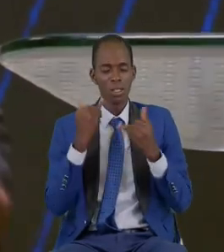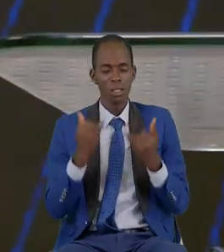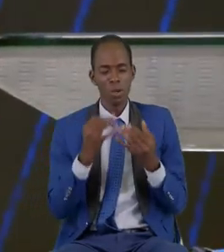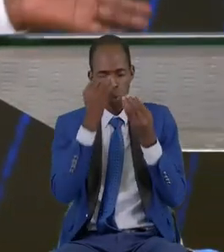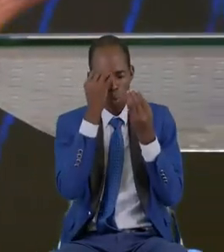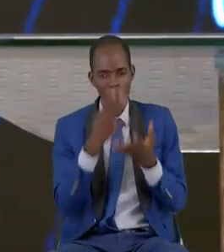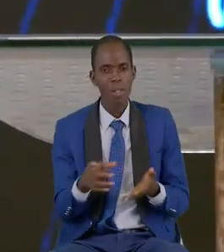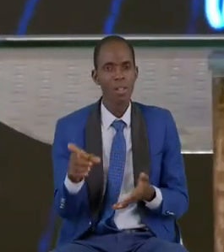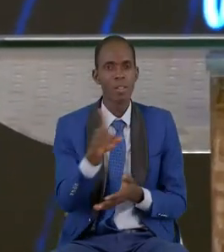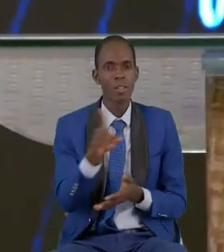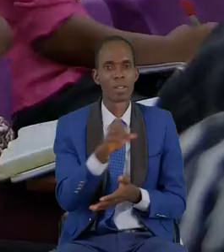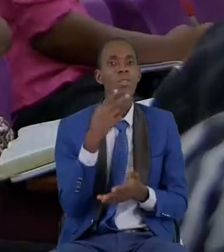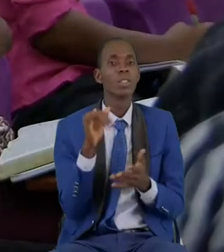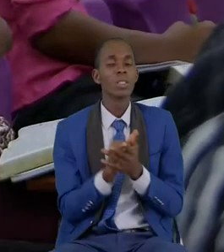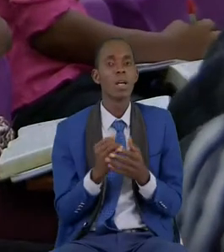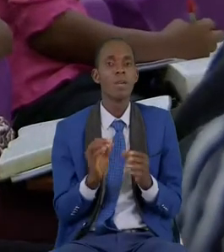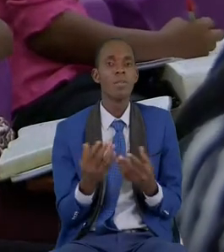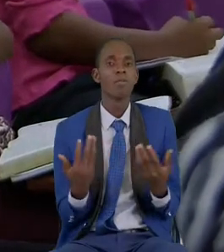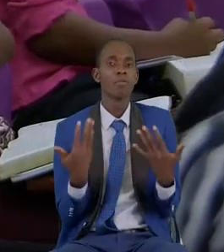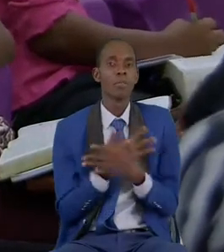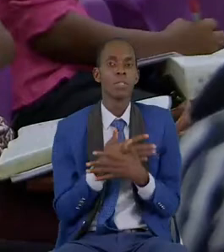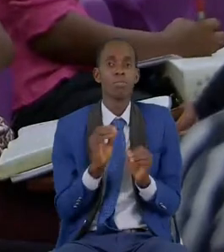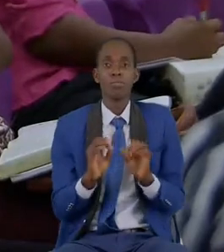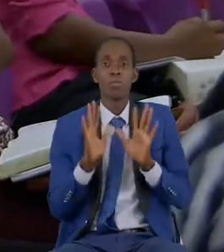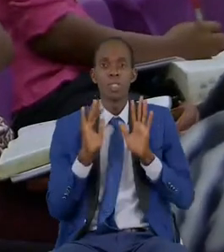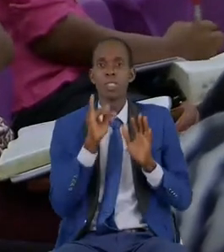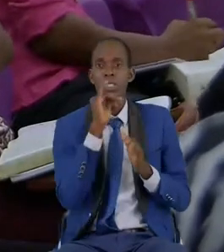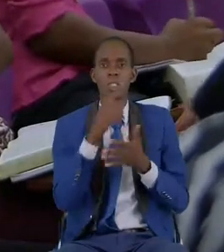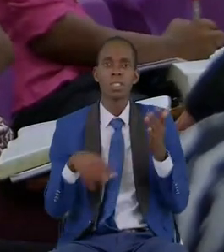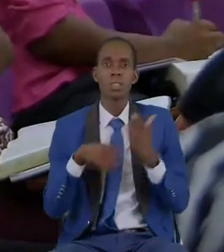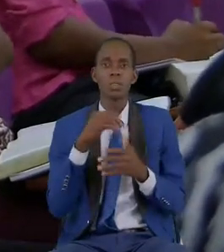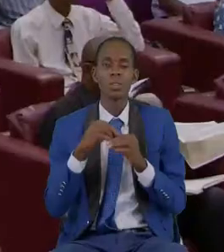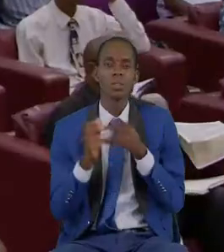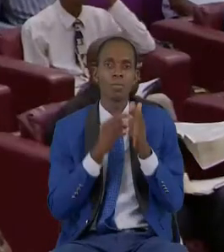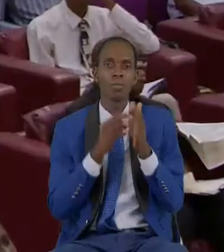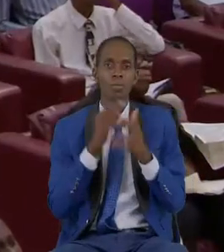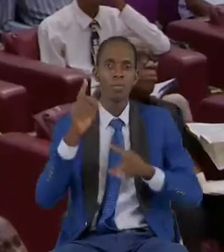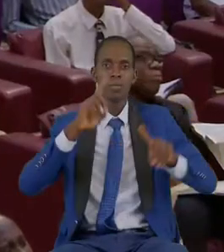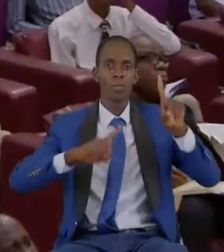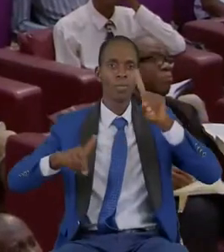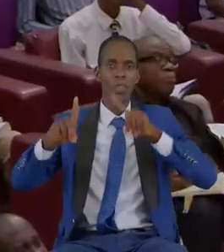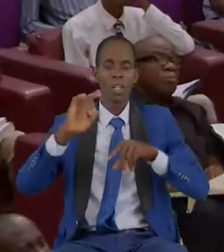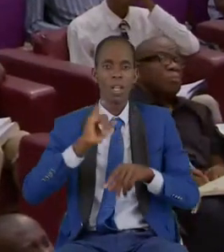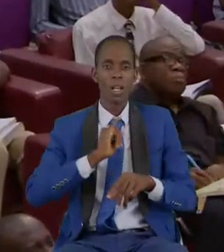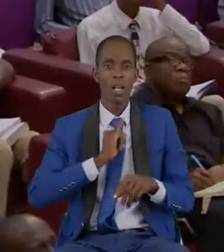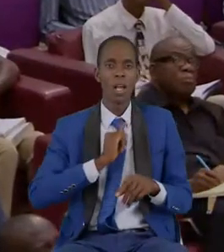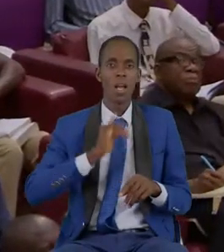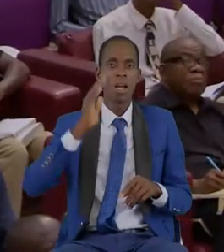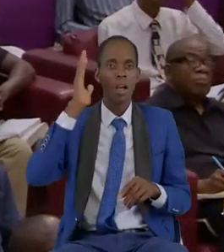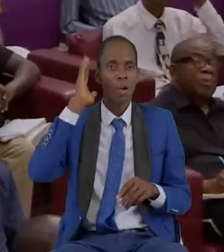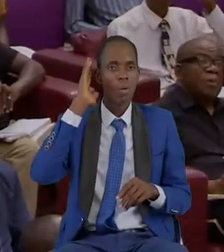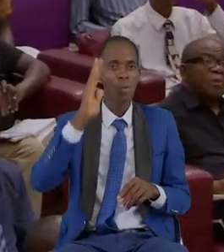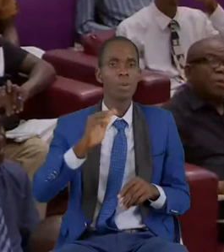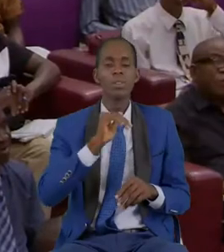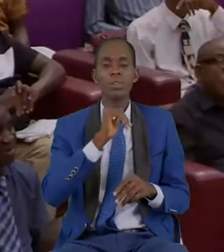fear is canceled in Jesus' name. I will not fear. I